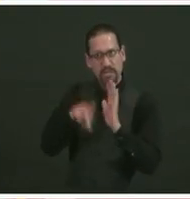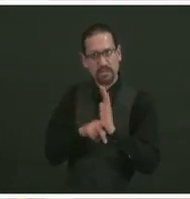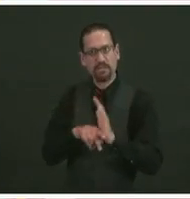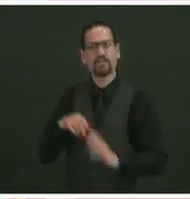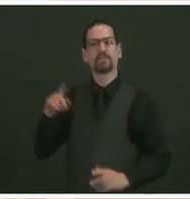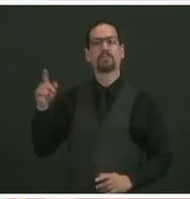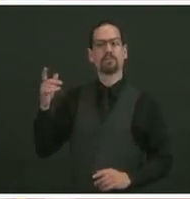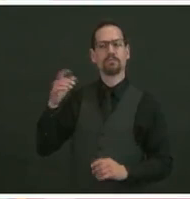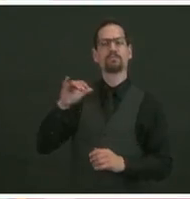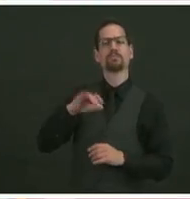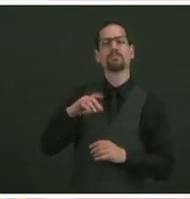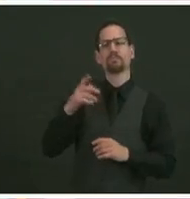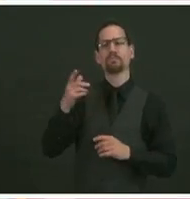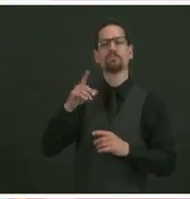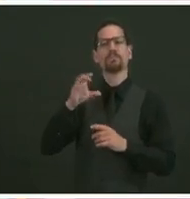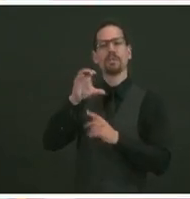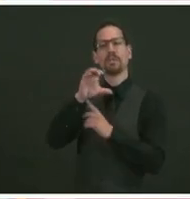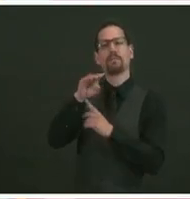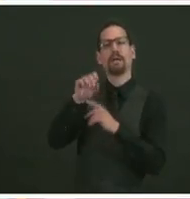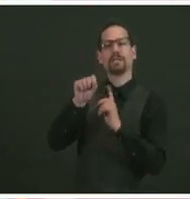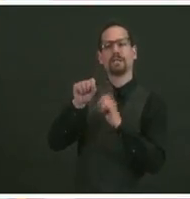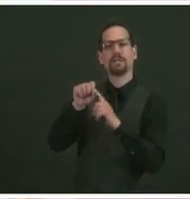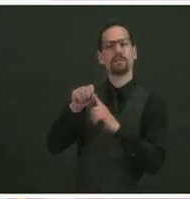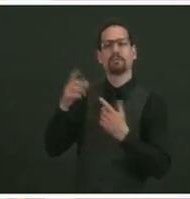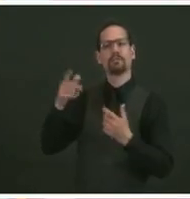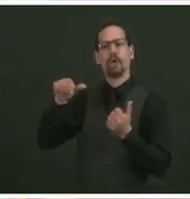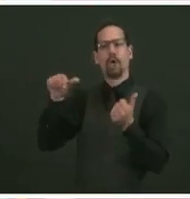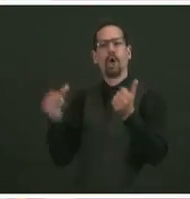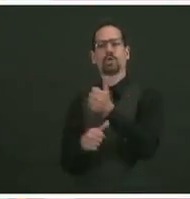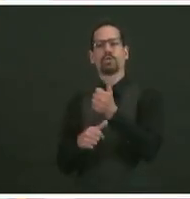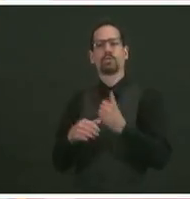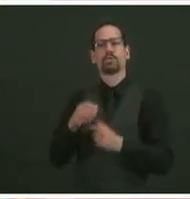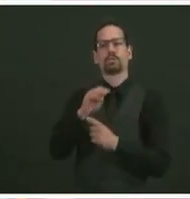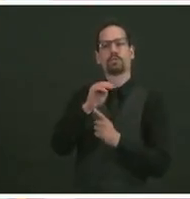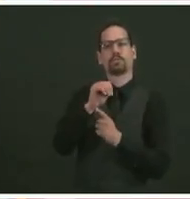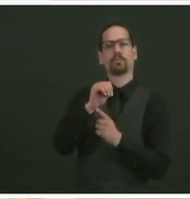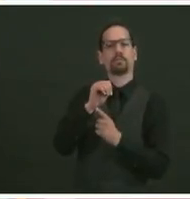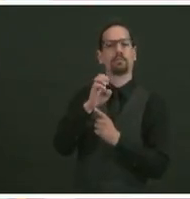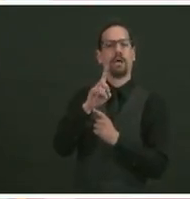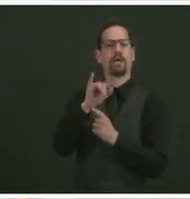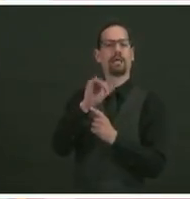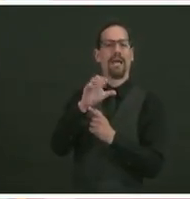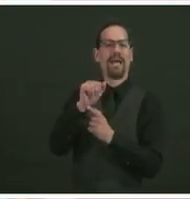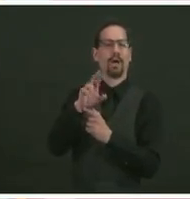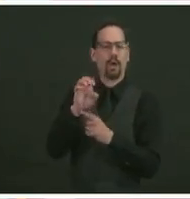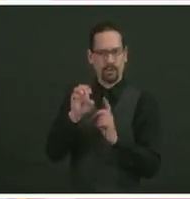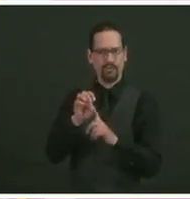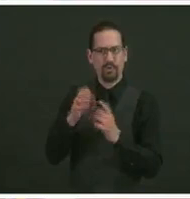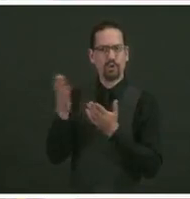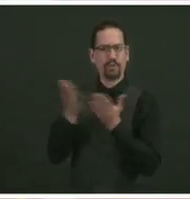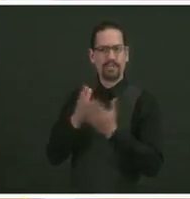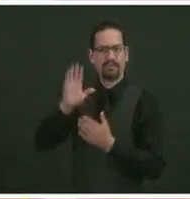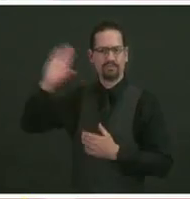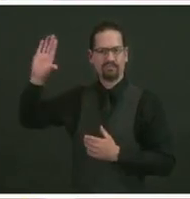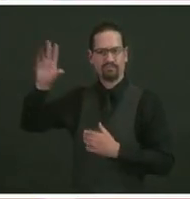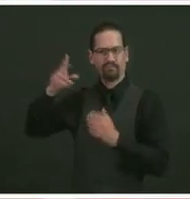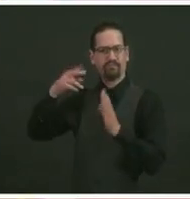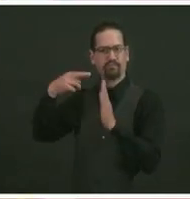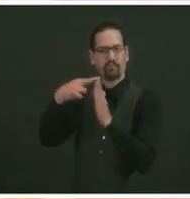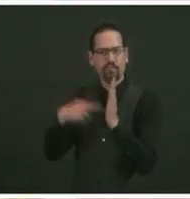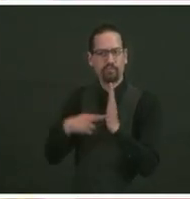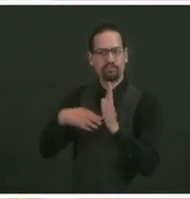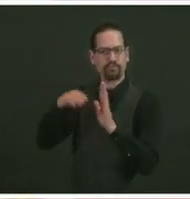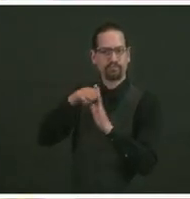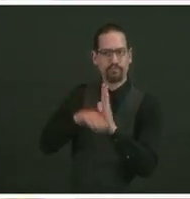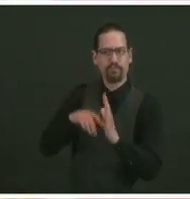Medicaid, Medicare Services, connected to that guidance as to what makes sense for that nursing home. Some nursing homes are going to be in different places than others